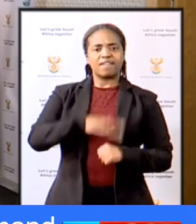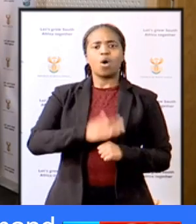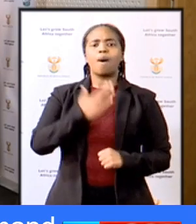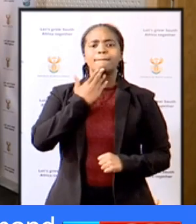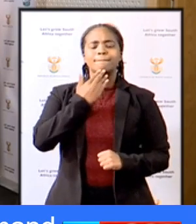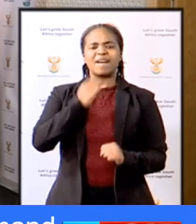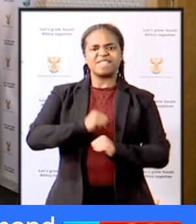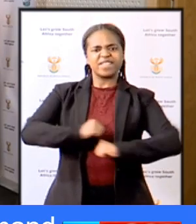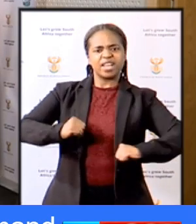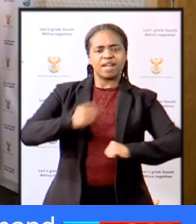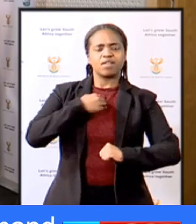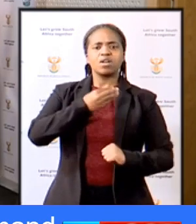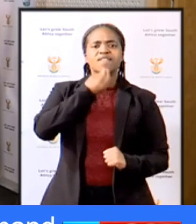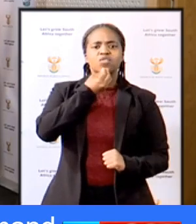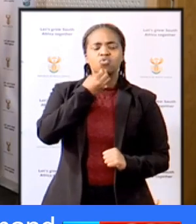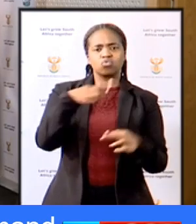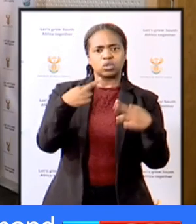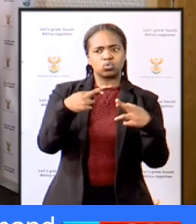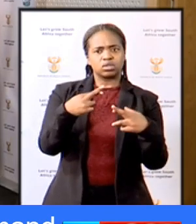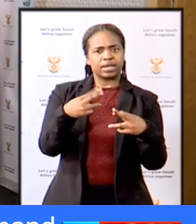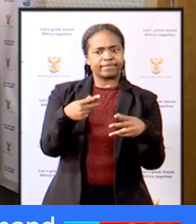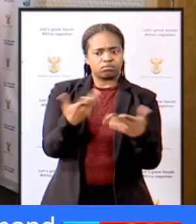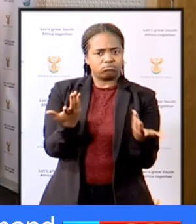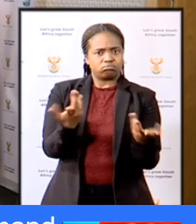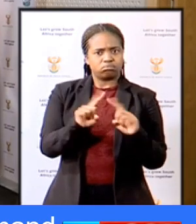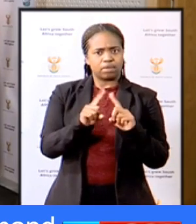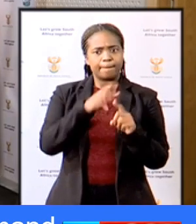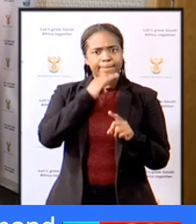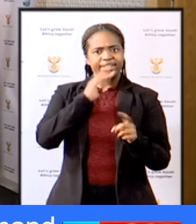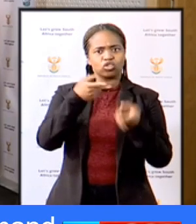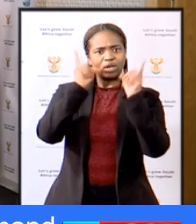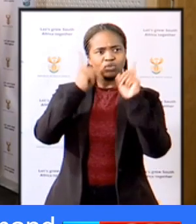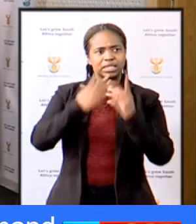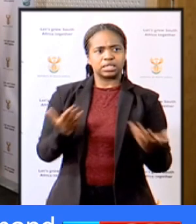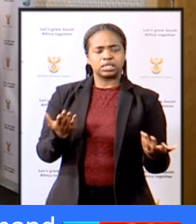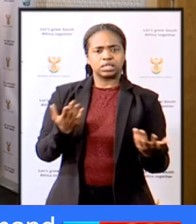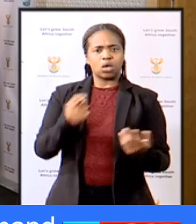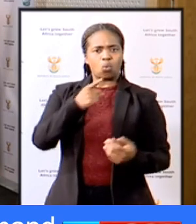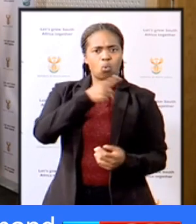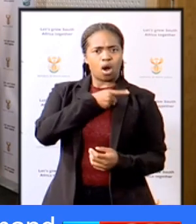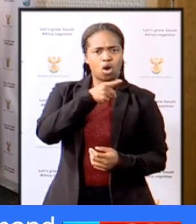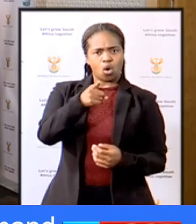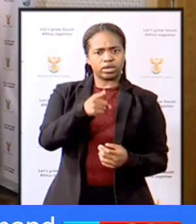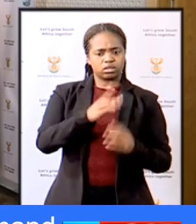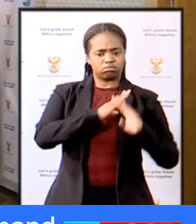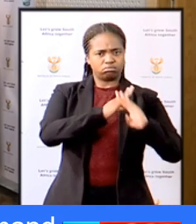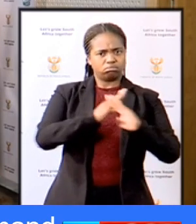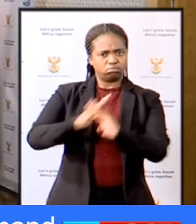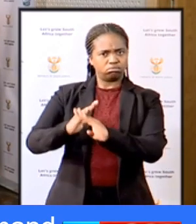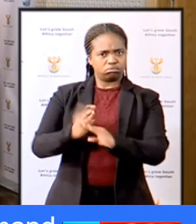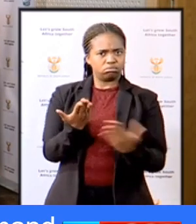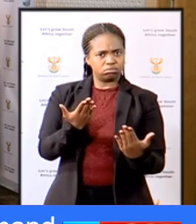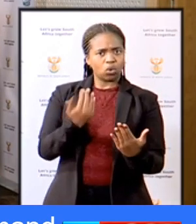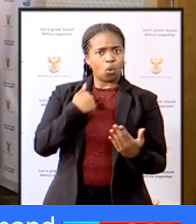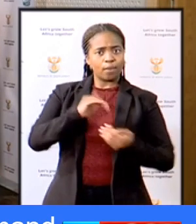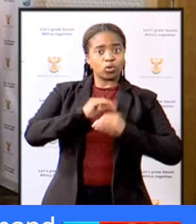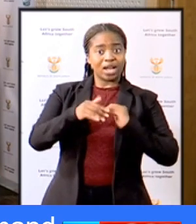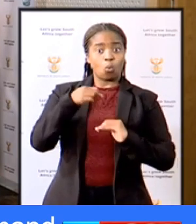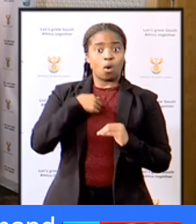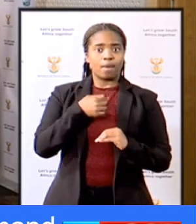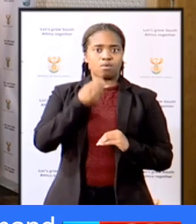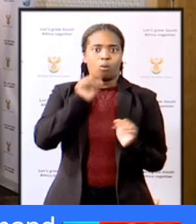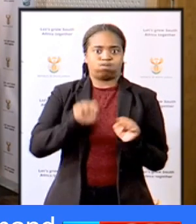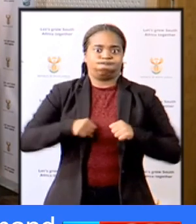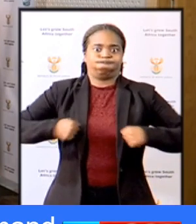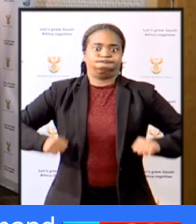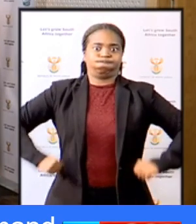Therefore, fast food and fizzy drinks will obviously be pretty dangerous. So why wasn't a ban considered on these to protect against the same